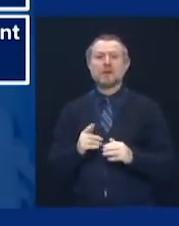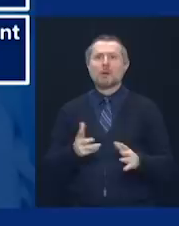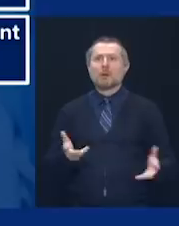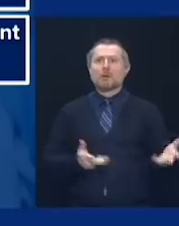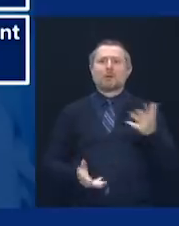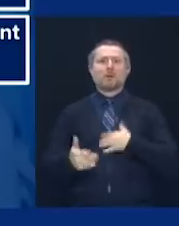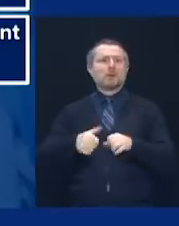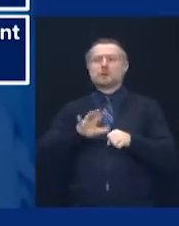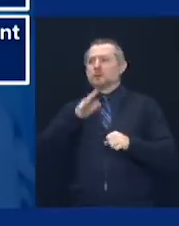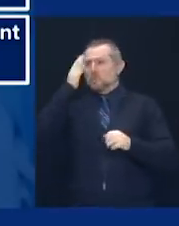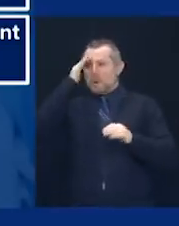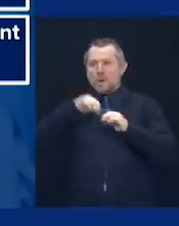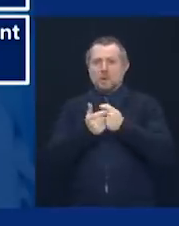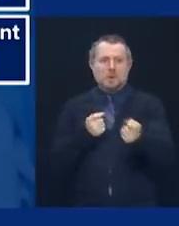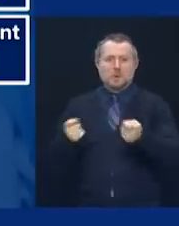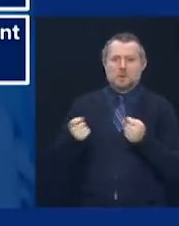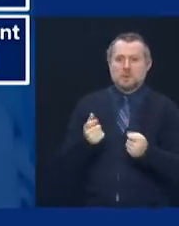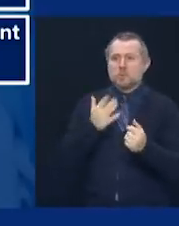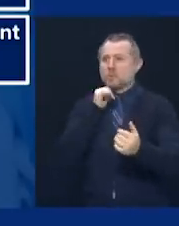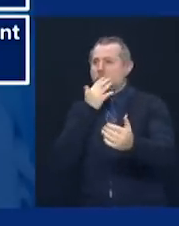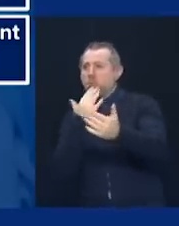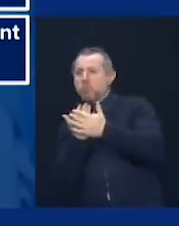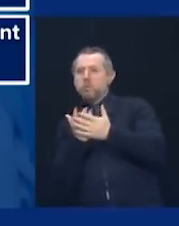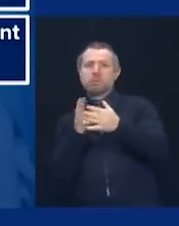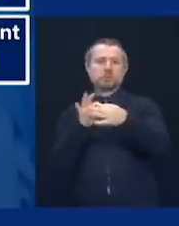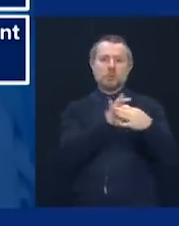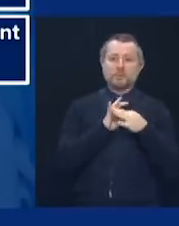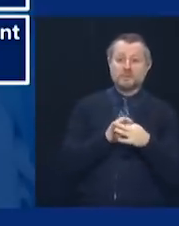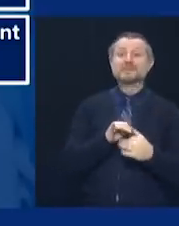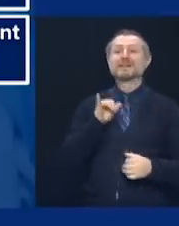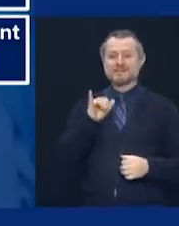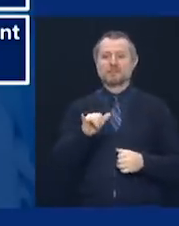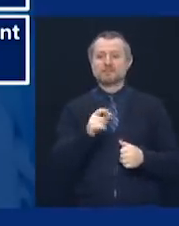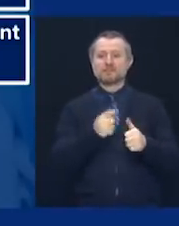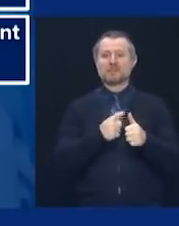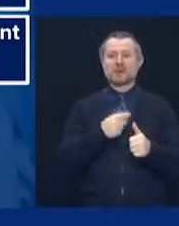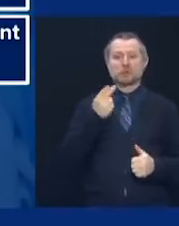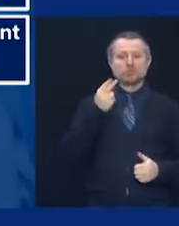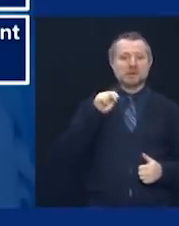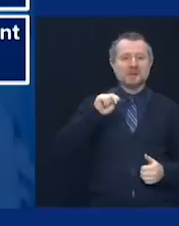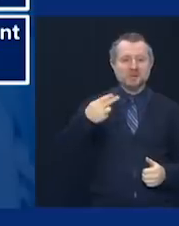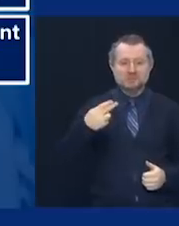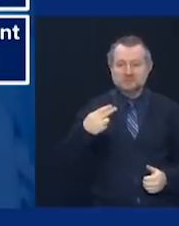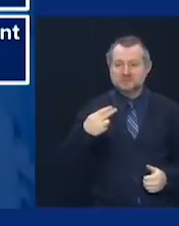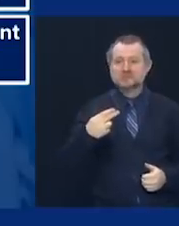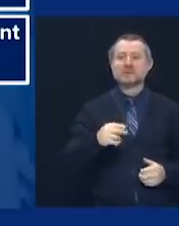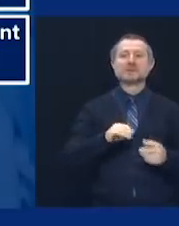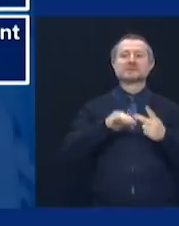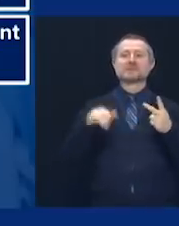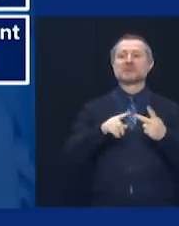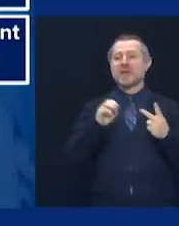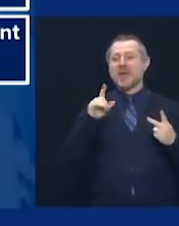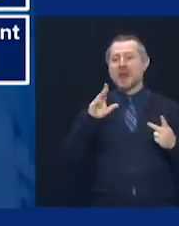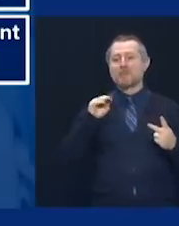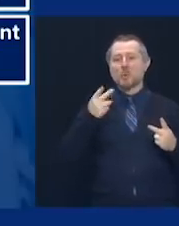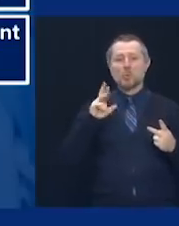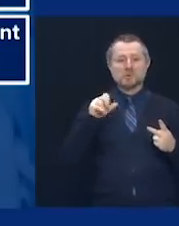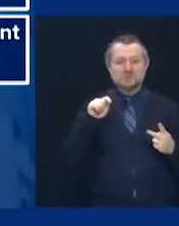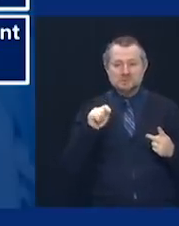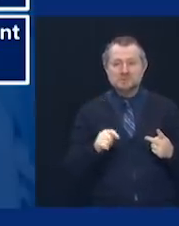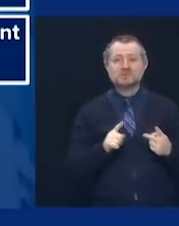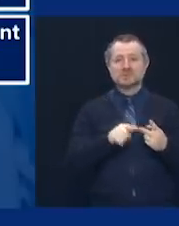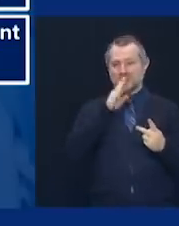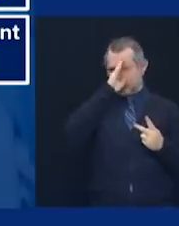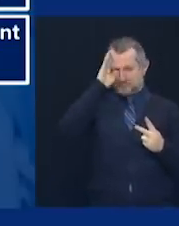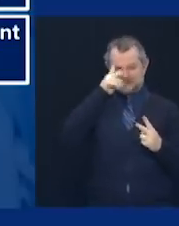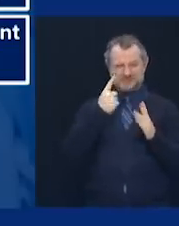my opinion. That's where Elmhurst Hospital happened. That was the most dramatic problem we had in the